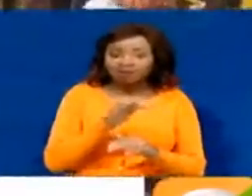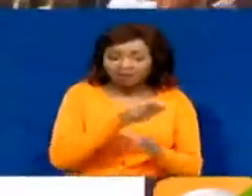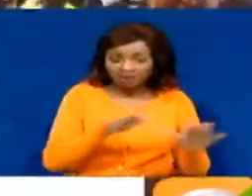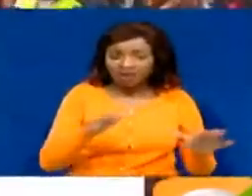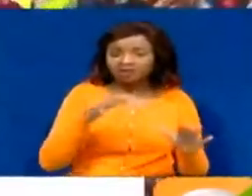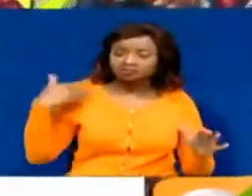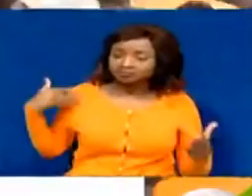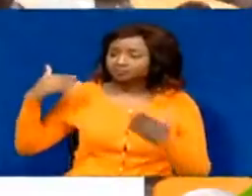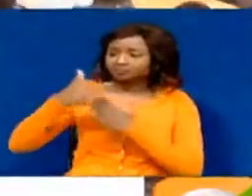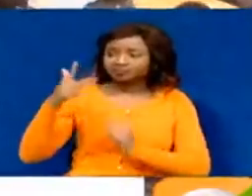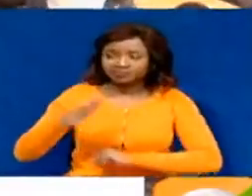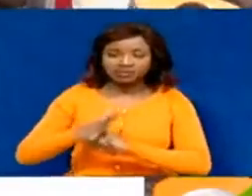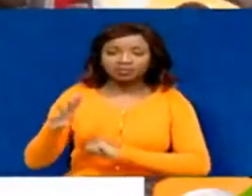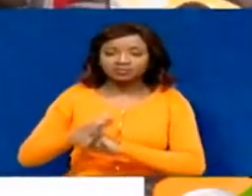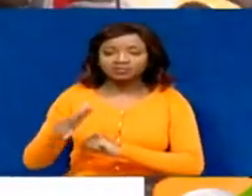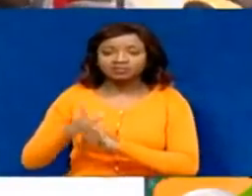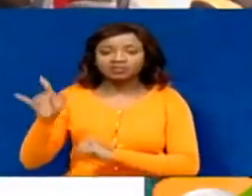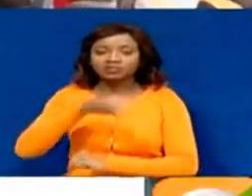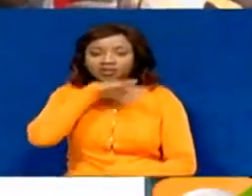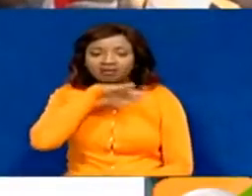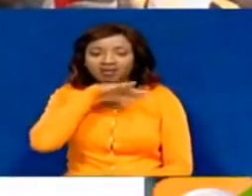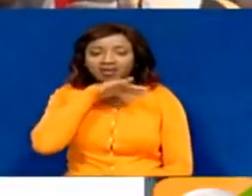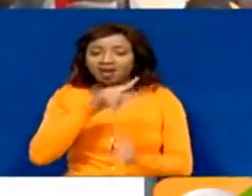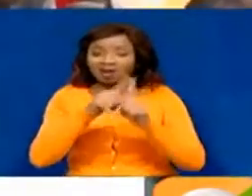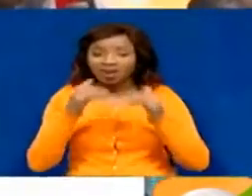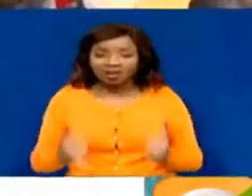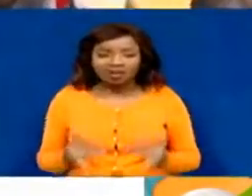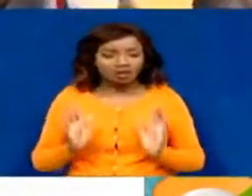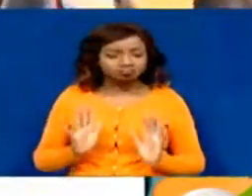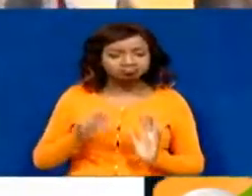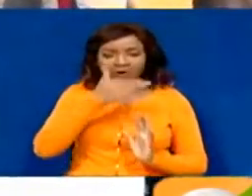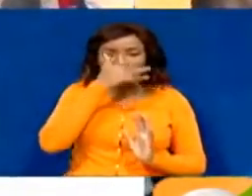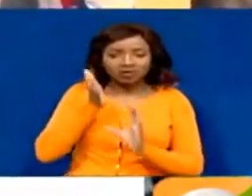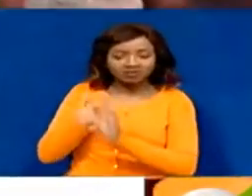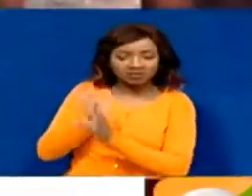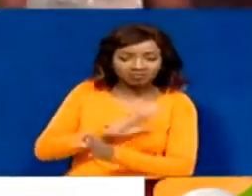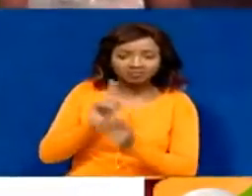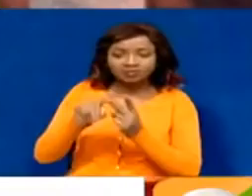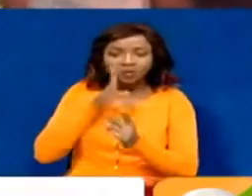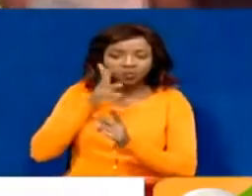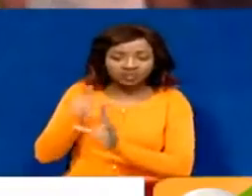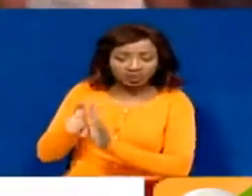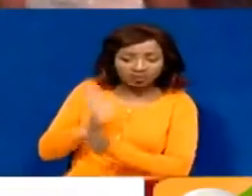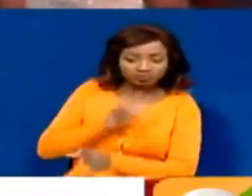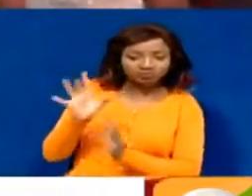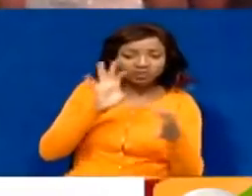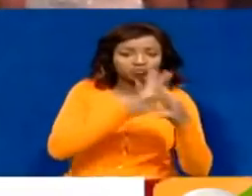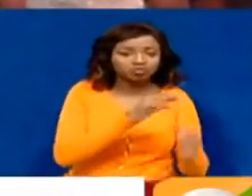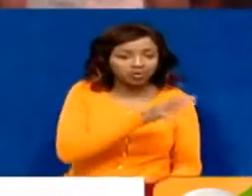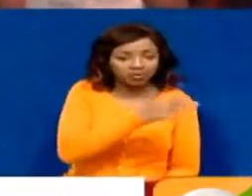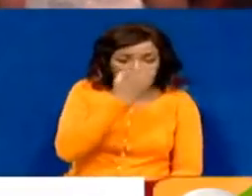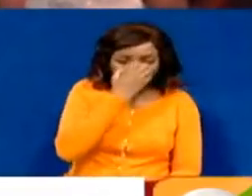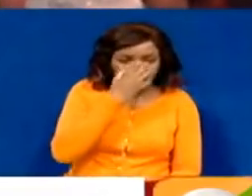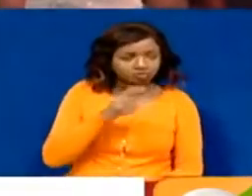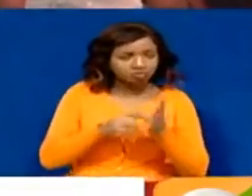Odinga almost to the man in the past successive elections. But the bolting out of Mudavadi and Wetangula into the DP Ruto camp has set